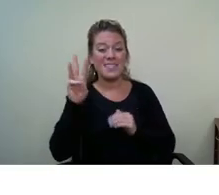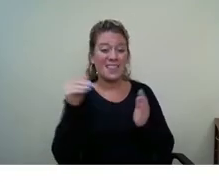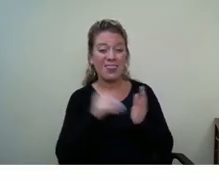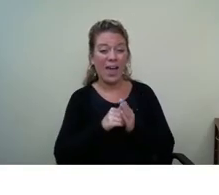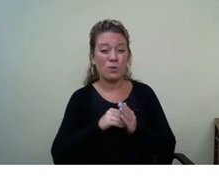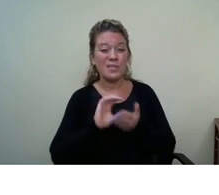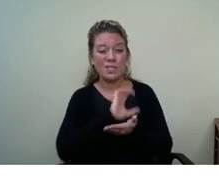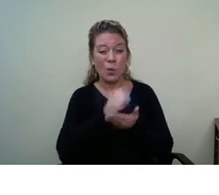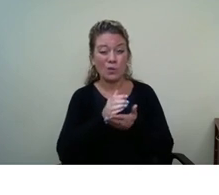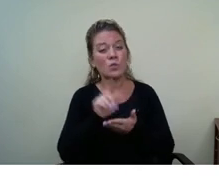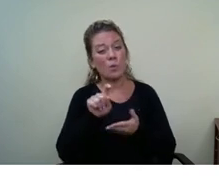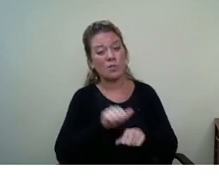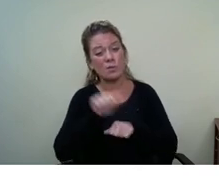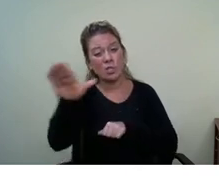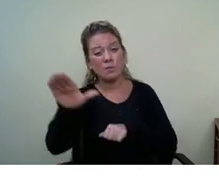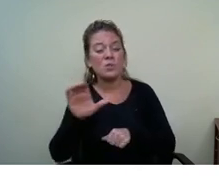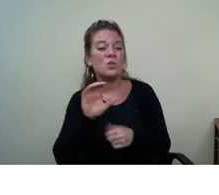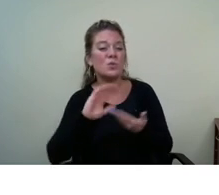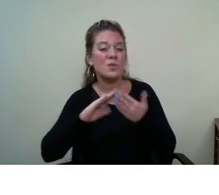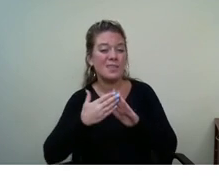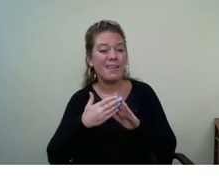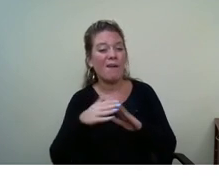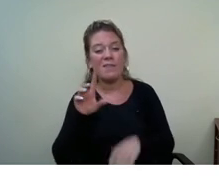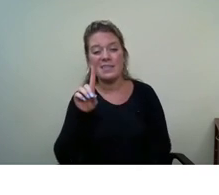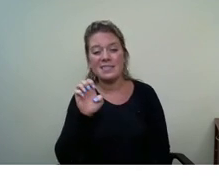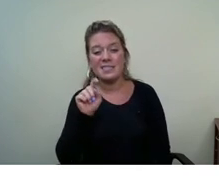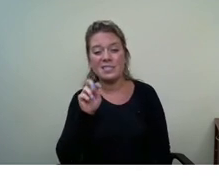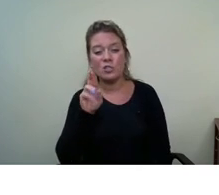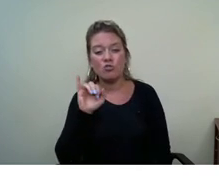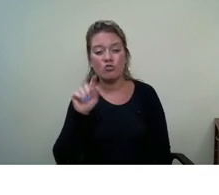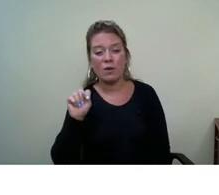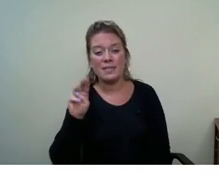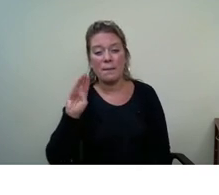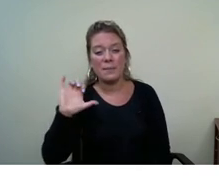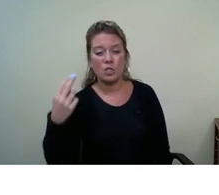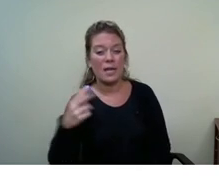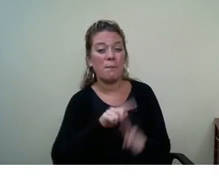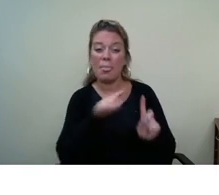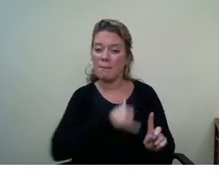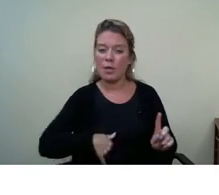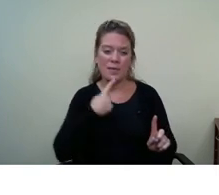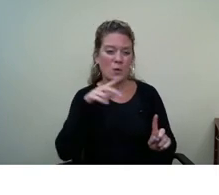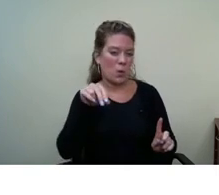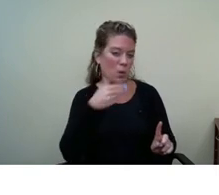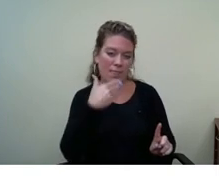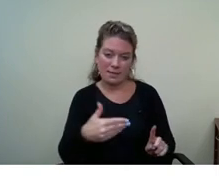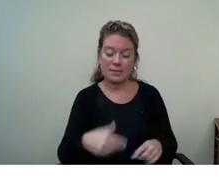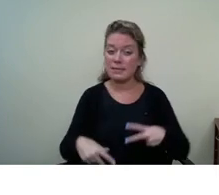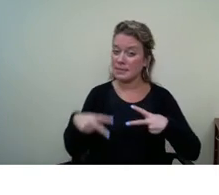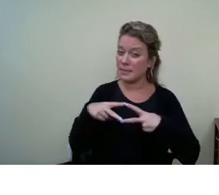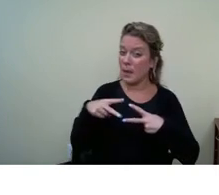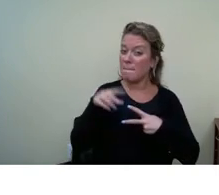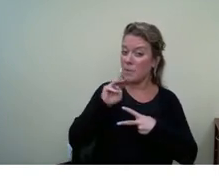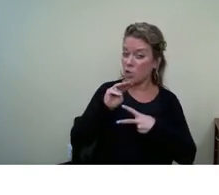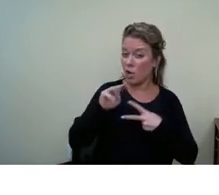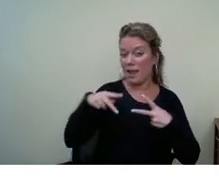to the city of Detroit, Michigan. But the mayor said, no thanks. Moderna and Pfizer are the best,